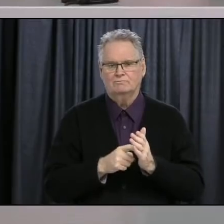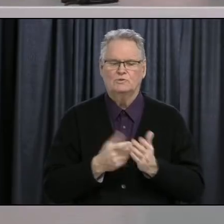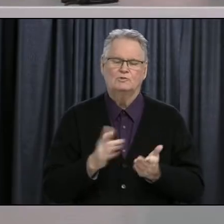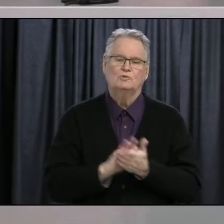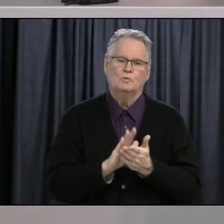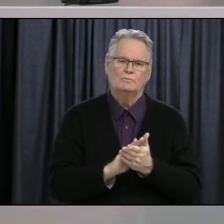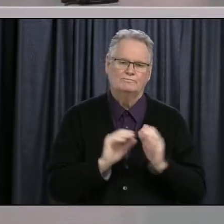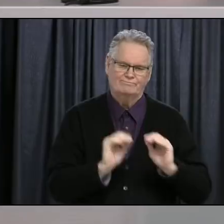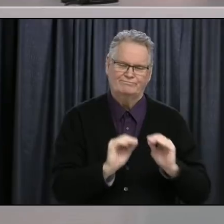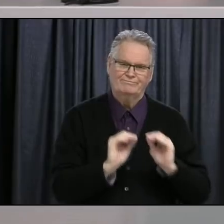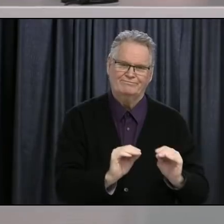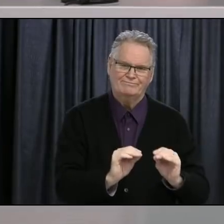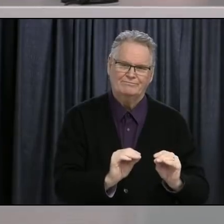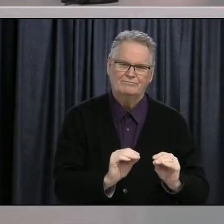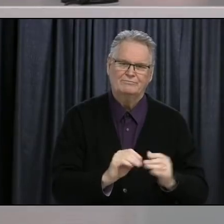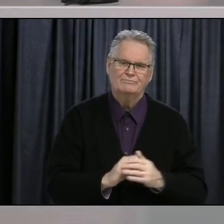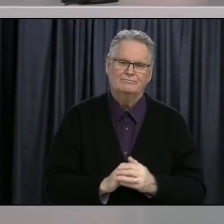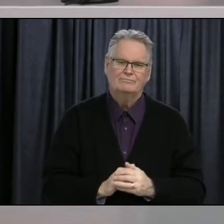Thank you.